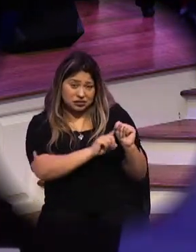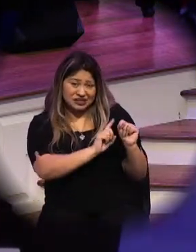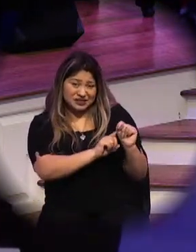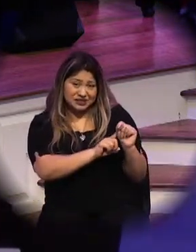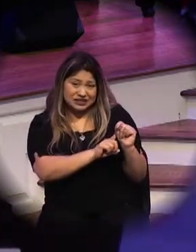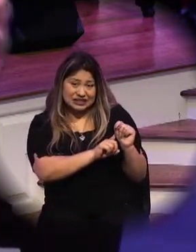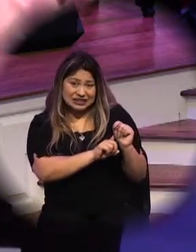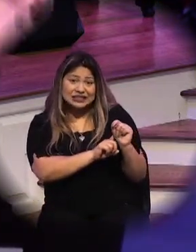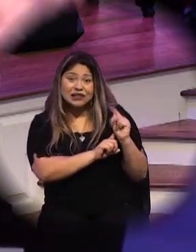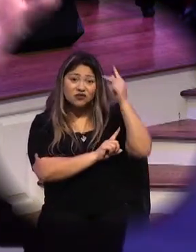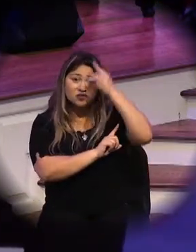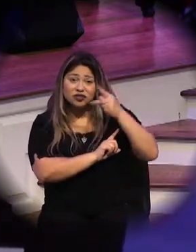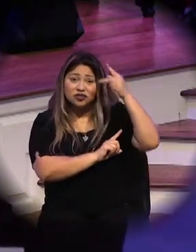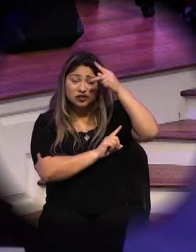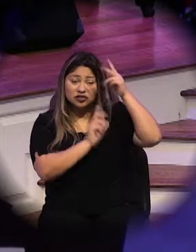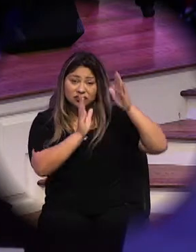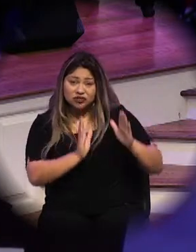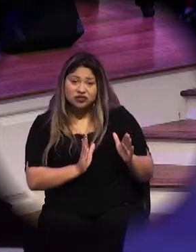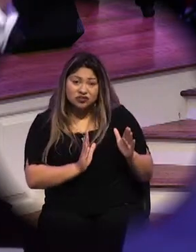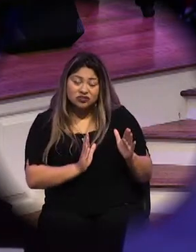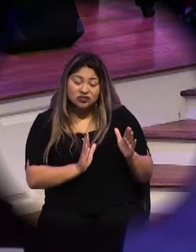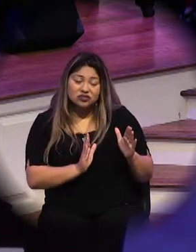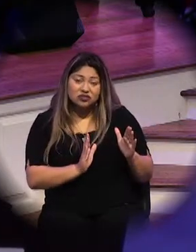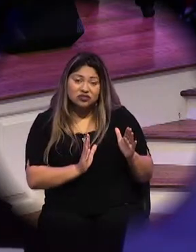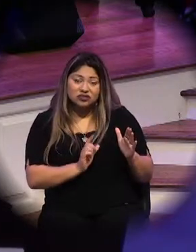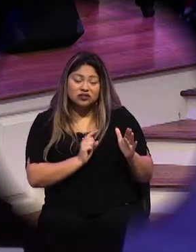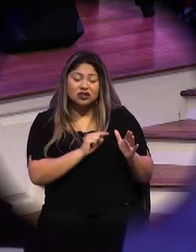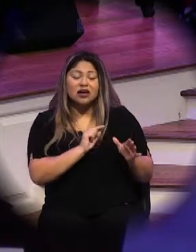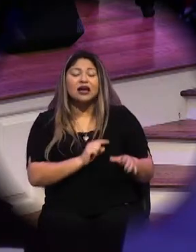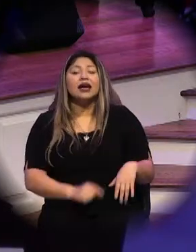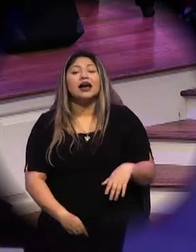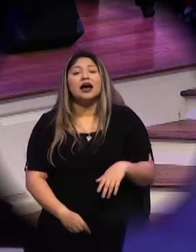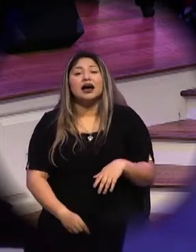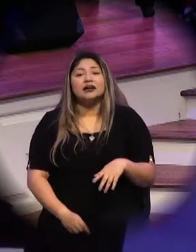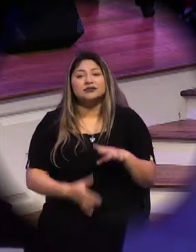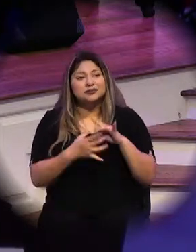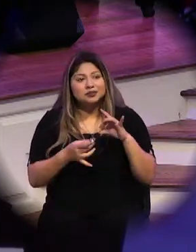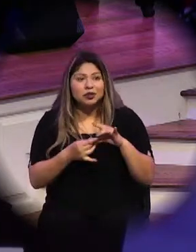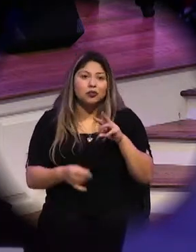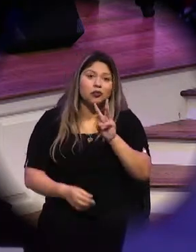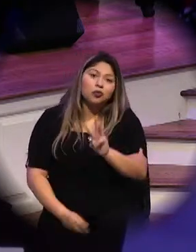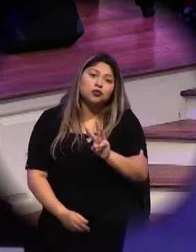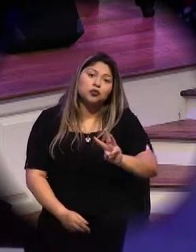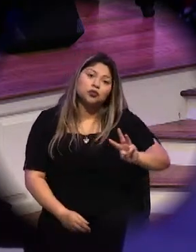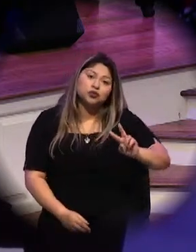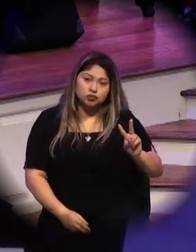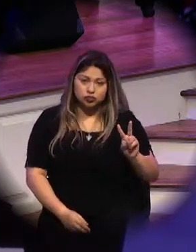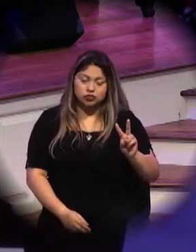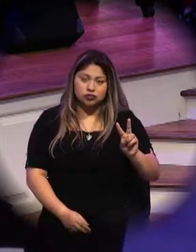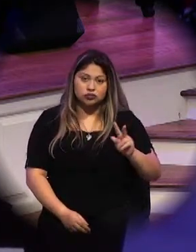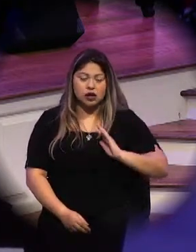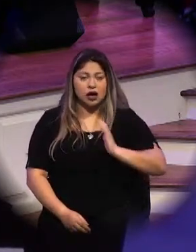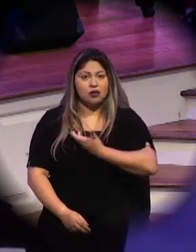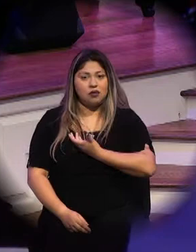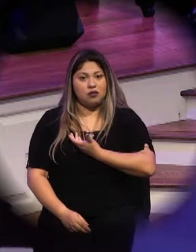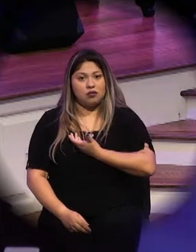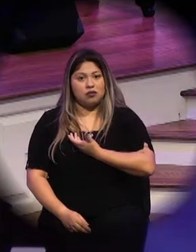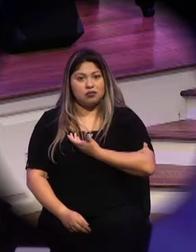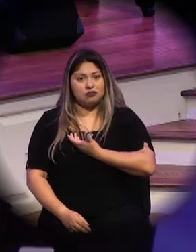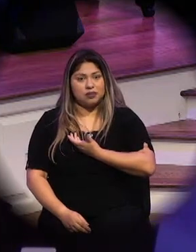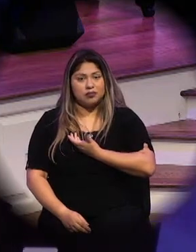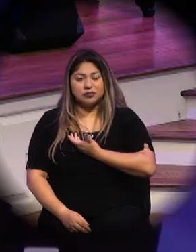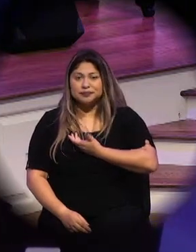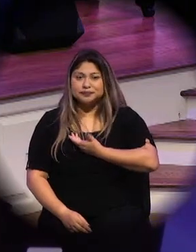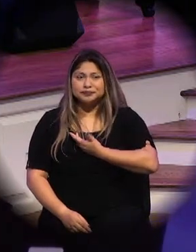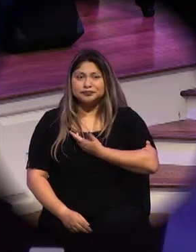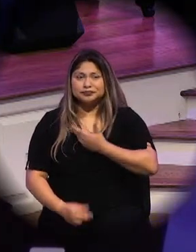church tradition that really thought that really the measure of one's faith were really, you know, our human thoughts about God, would really